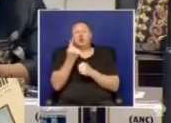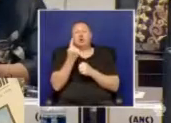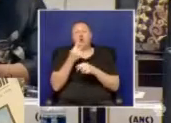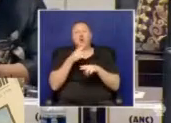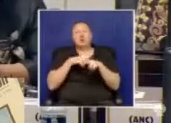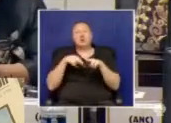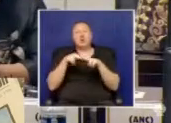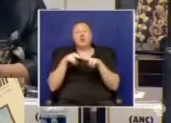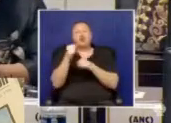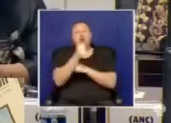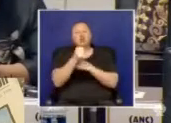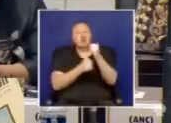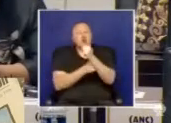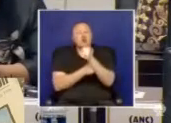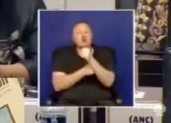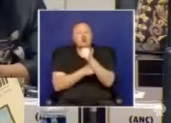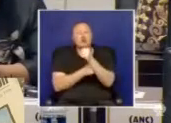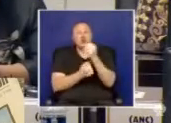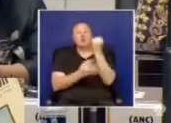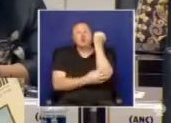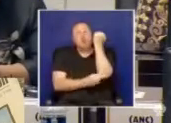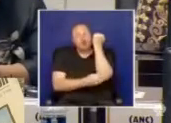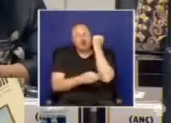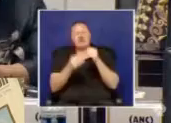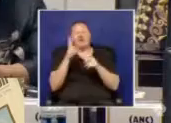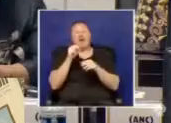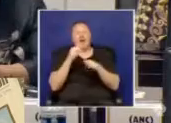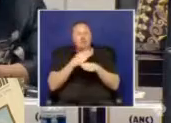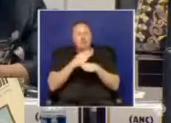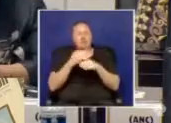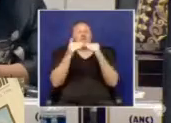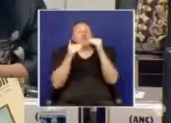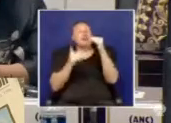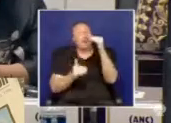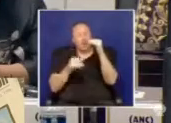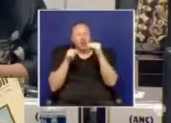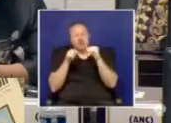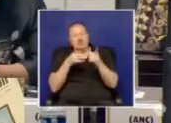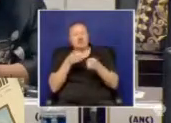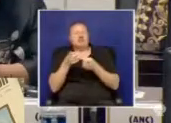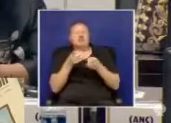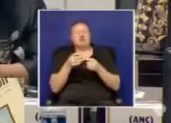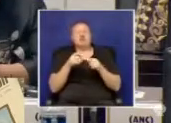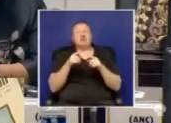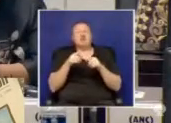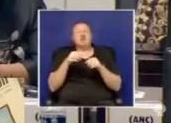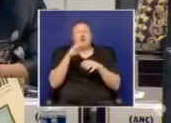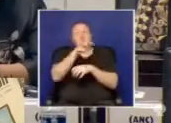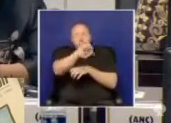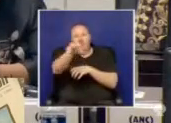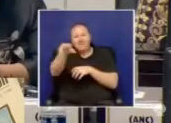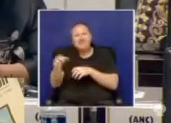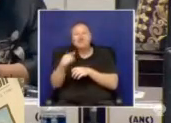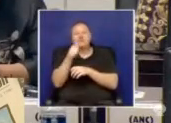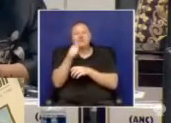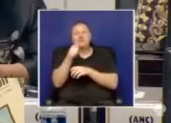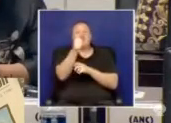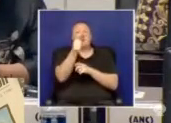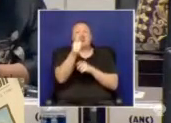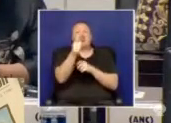national structures that deal with poverty, unemployment, and inequality, it is also about the provinces and